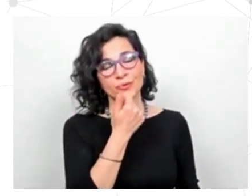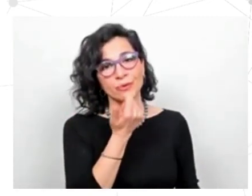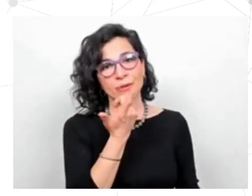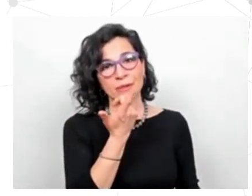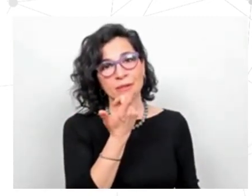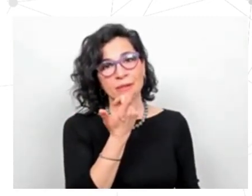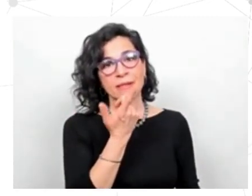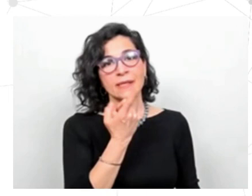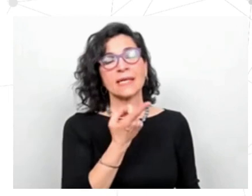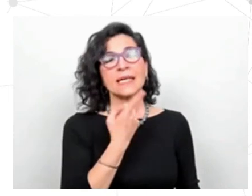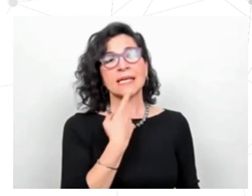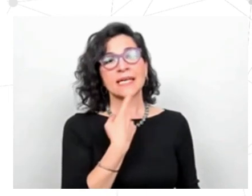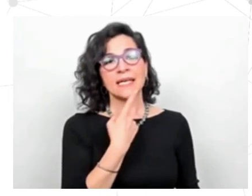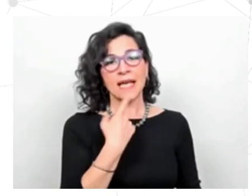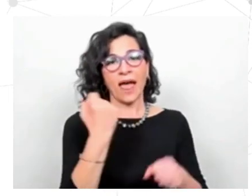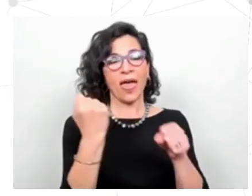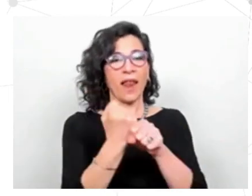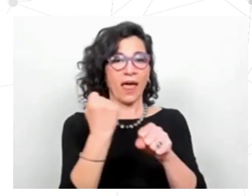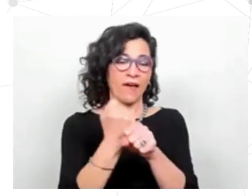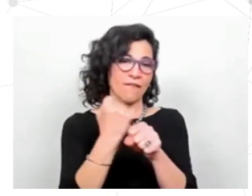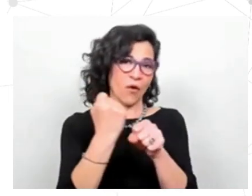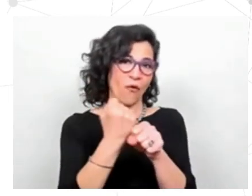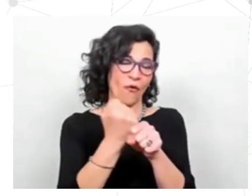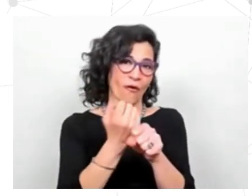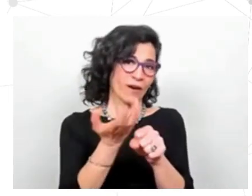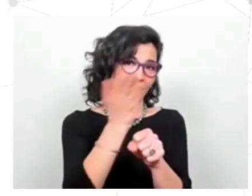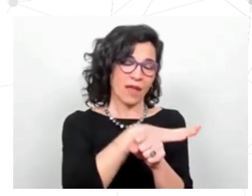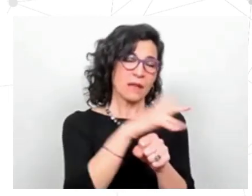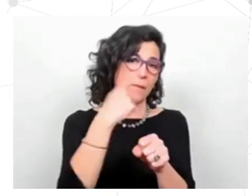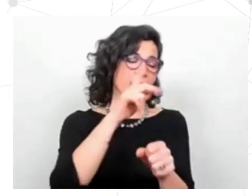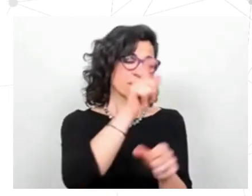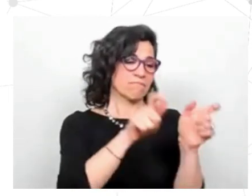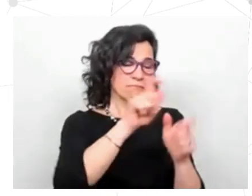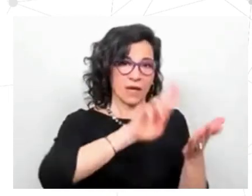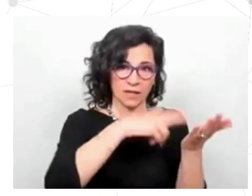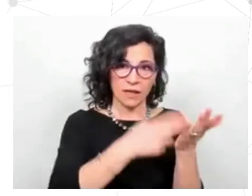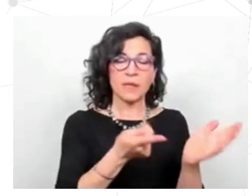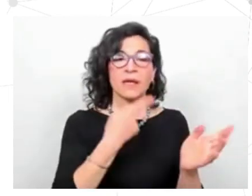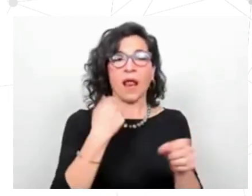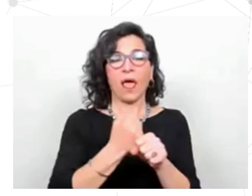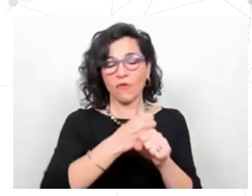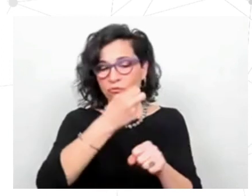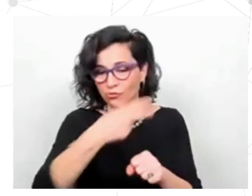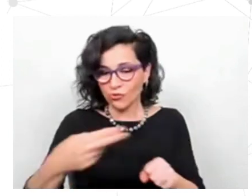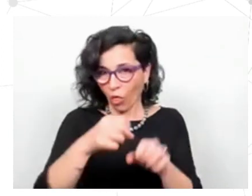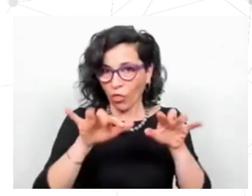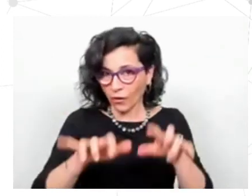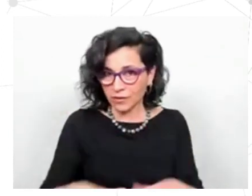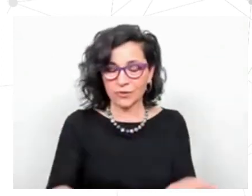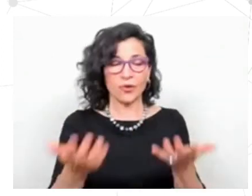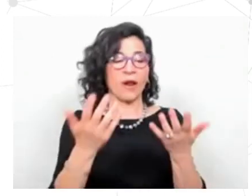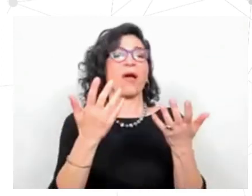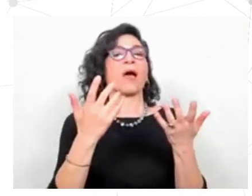nel backstage, per gli interpreti, sottotitolisti. E ovviamente è